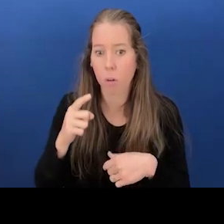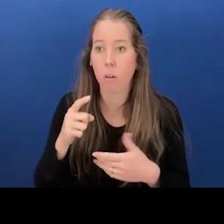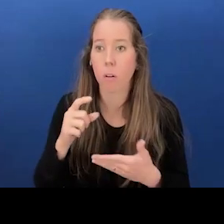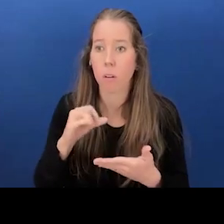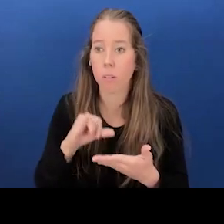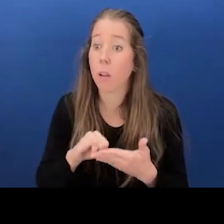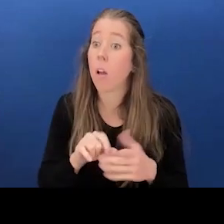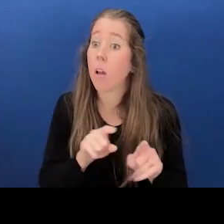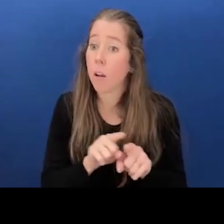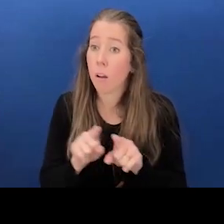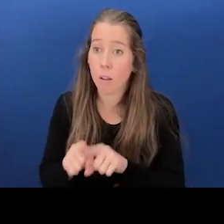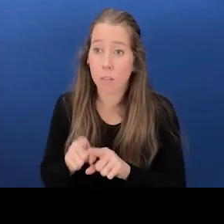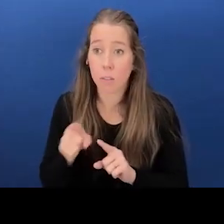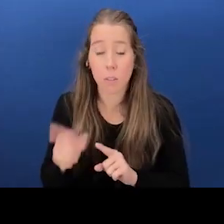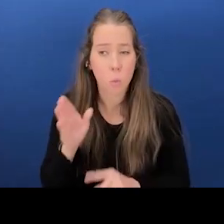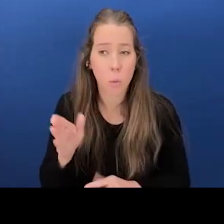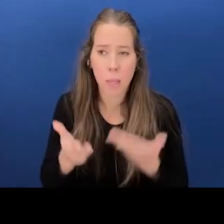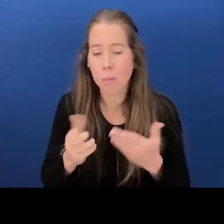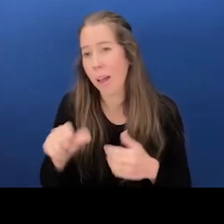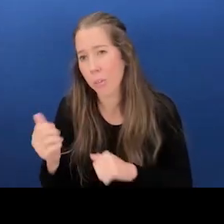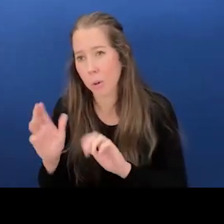Also, you will probably hear this throughout the day.